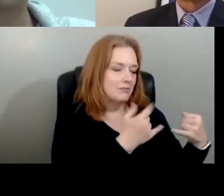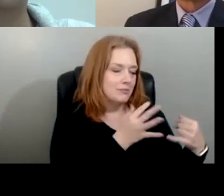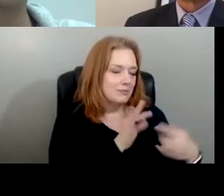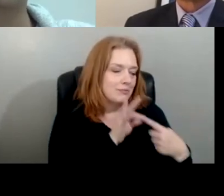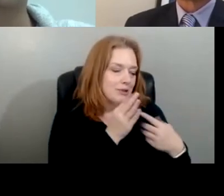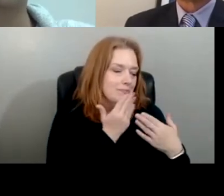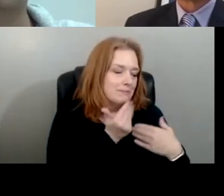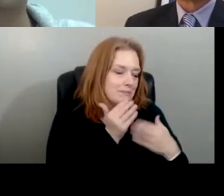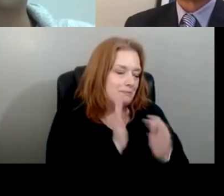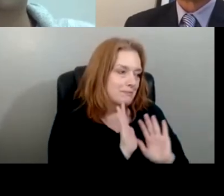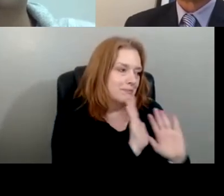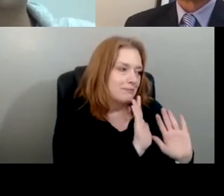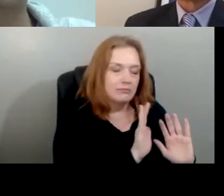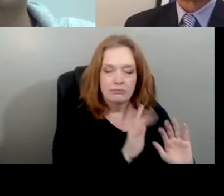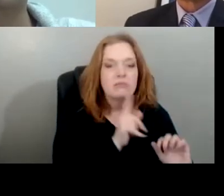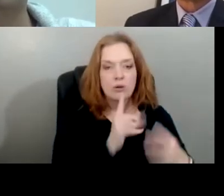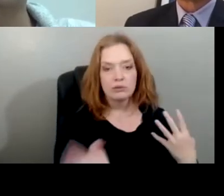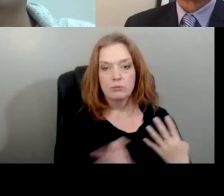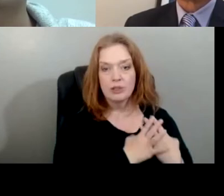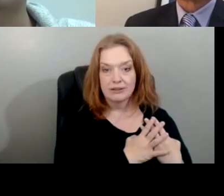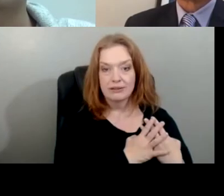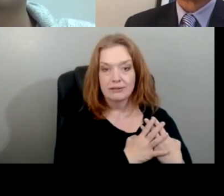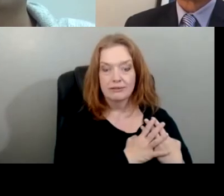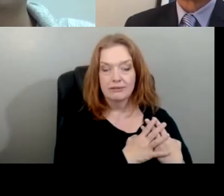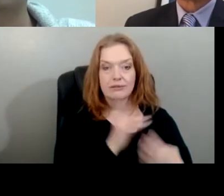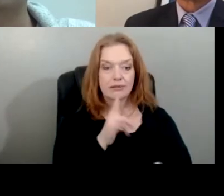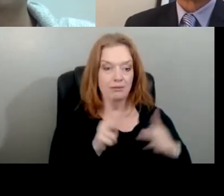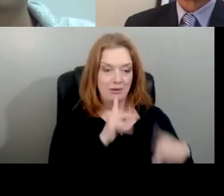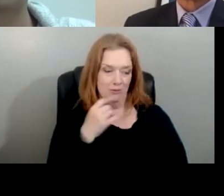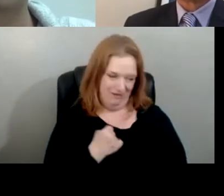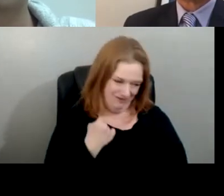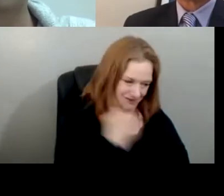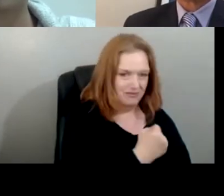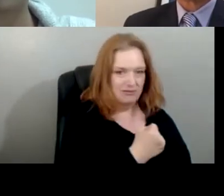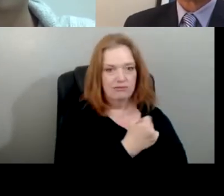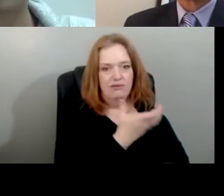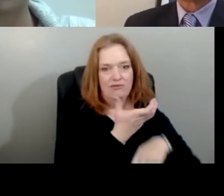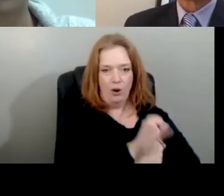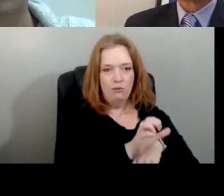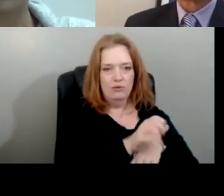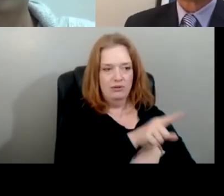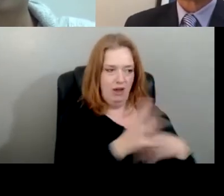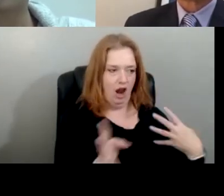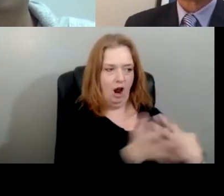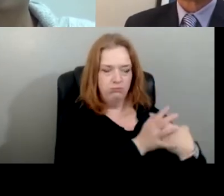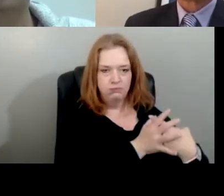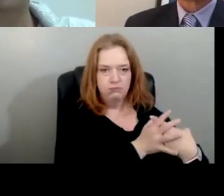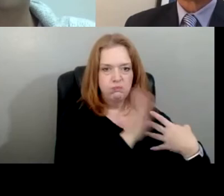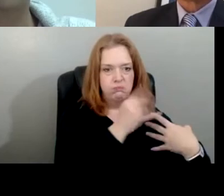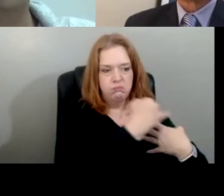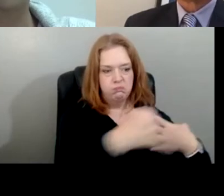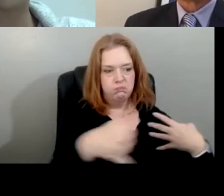into treaties, and that's how we're trying to navigate that space now. So we should really recognize that